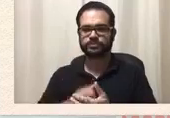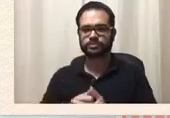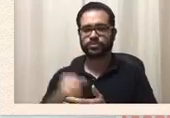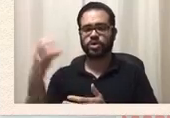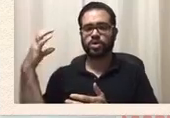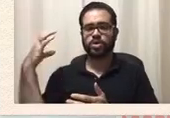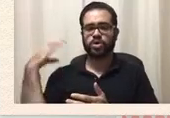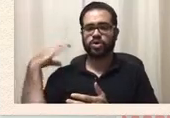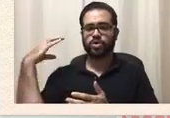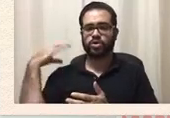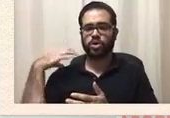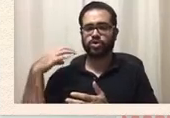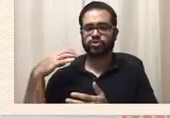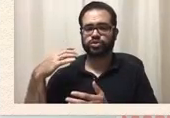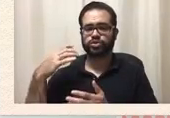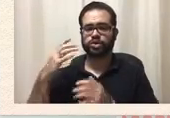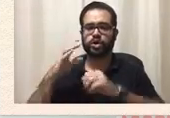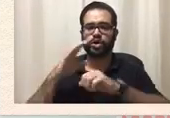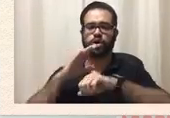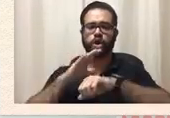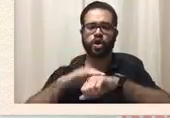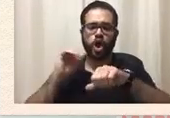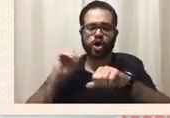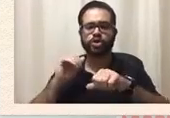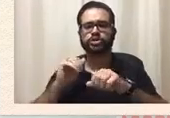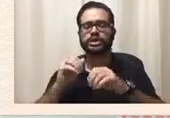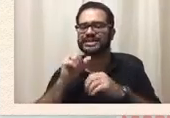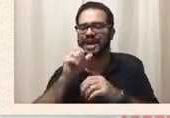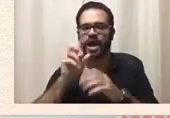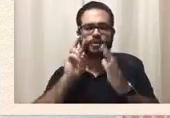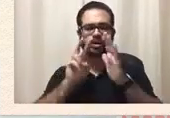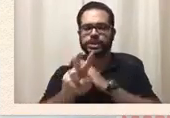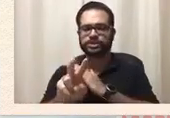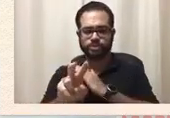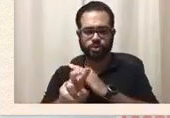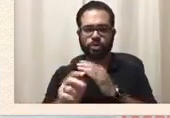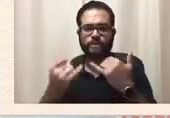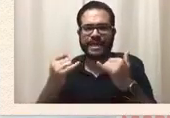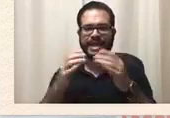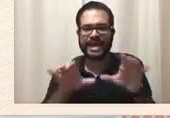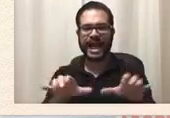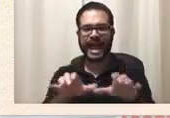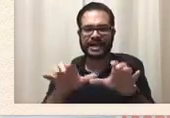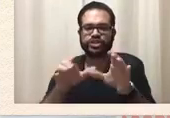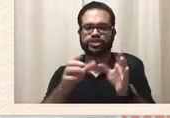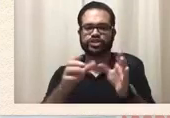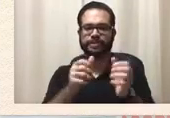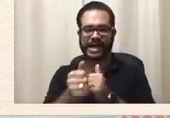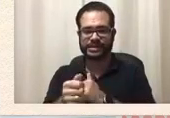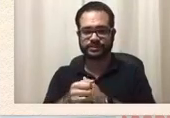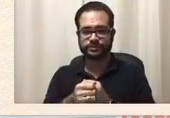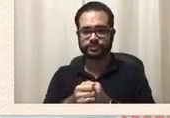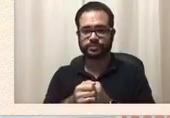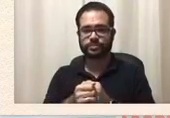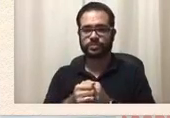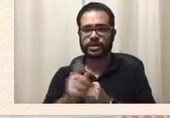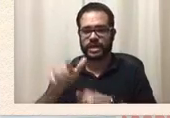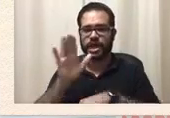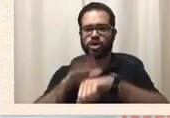unpredictable play action pass to the tight end. The call surprised our